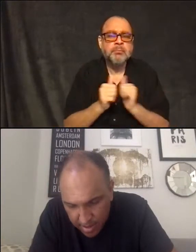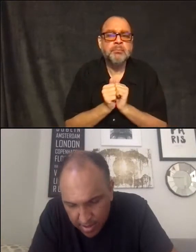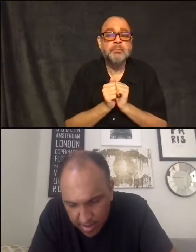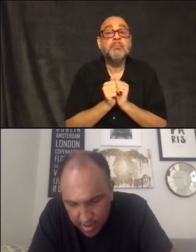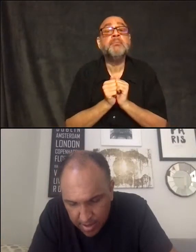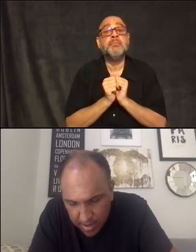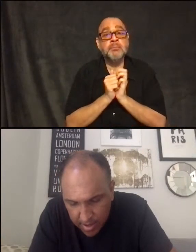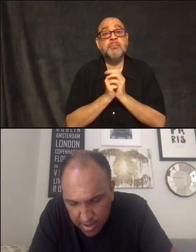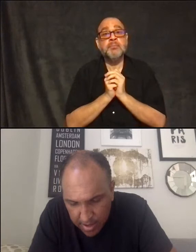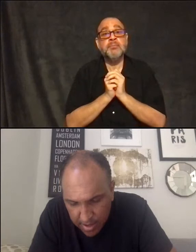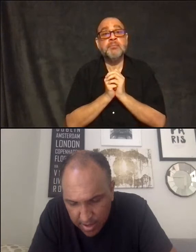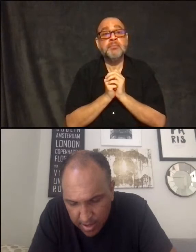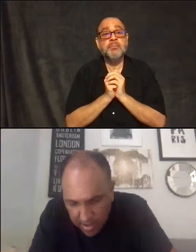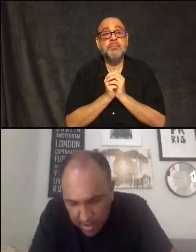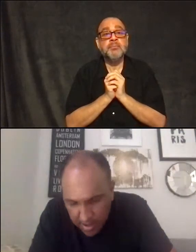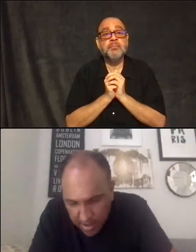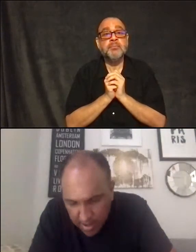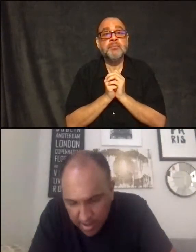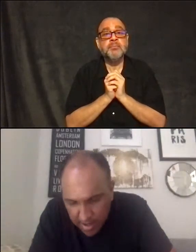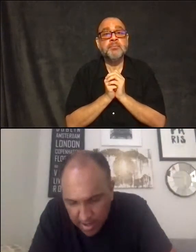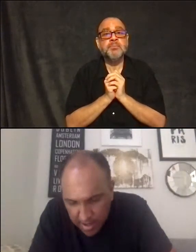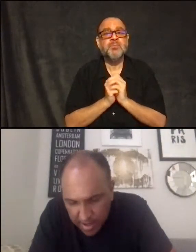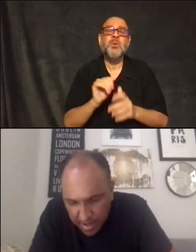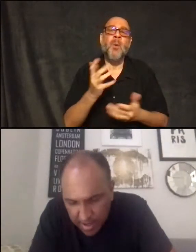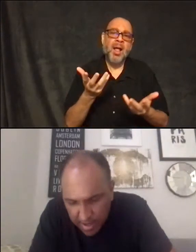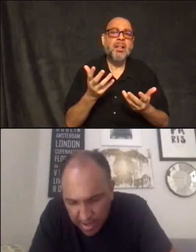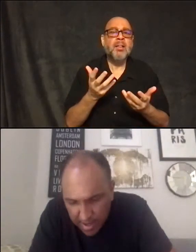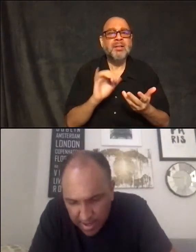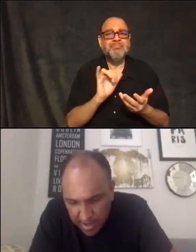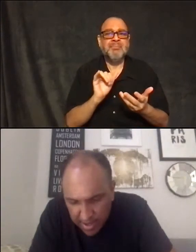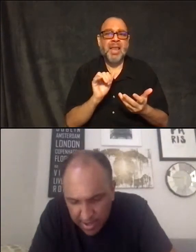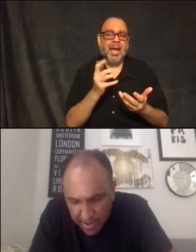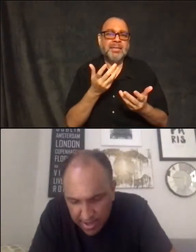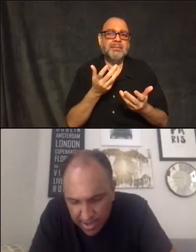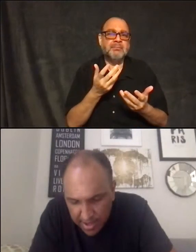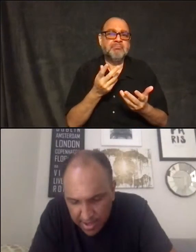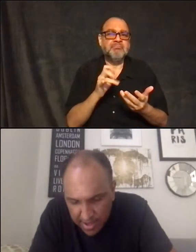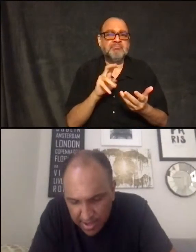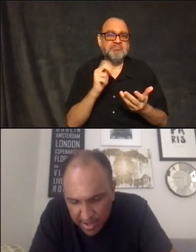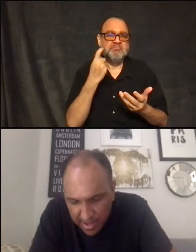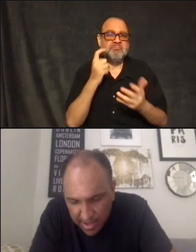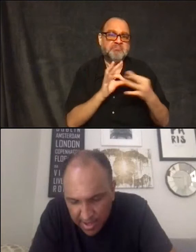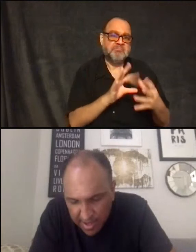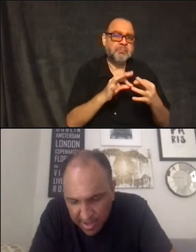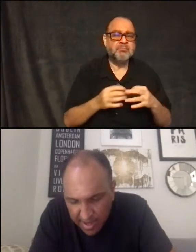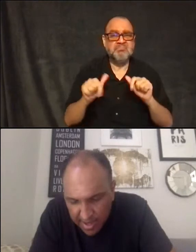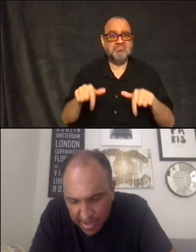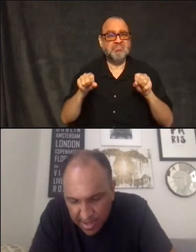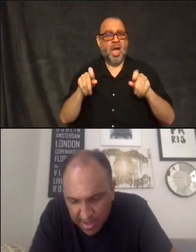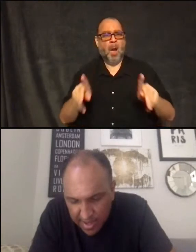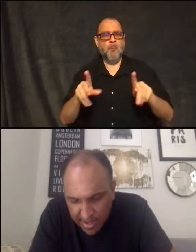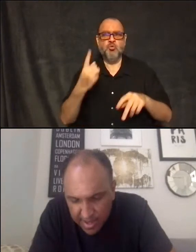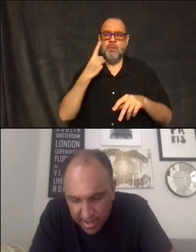this is a really new opportunity for us to connect with the consumer, build relationships as